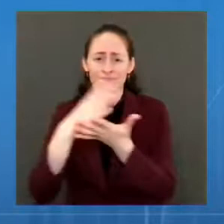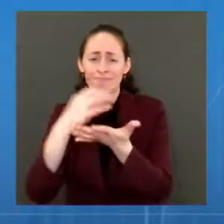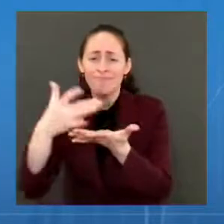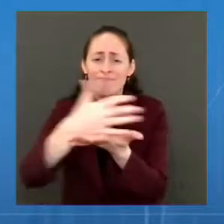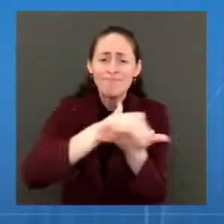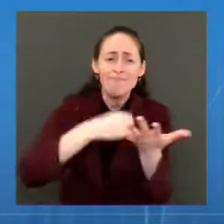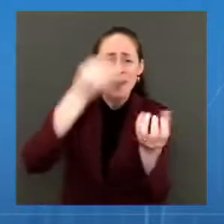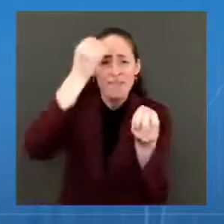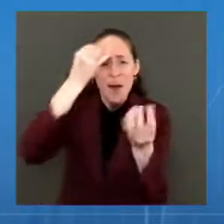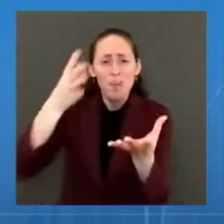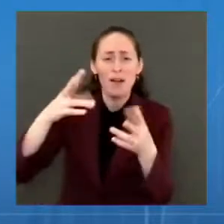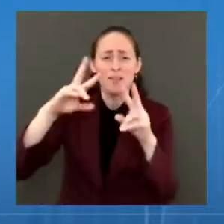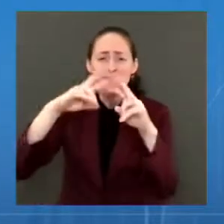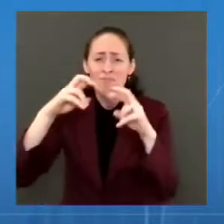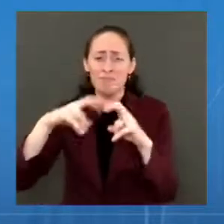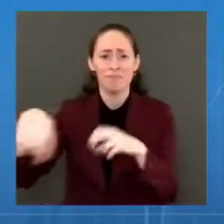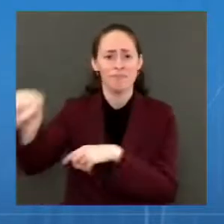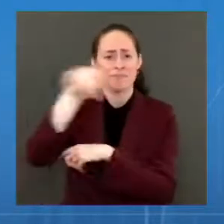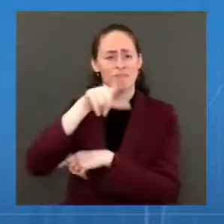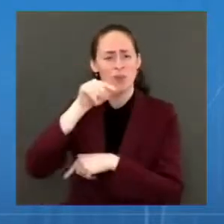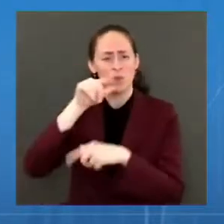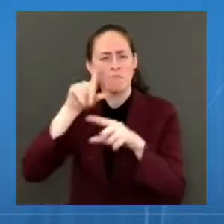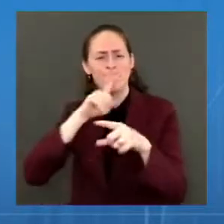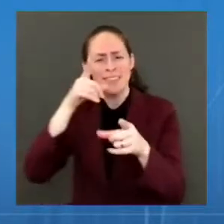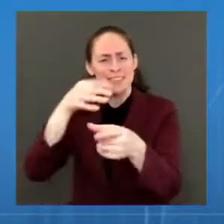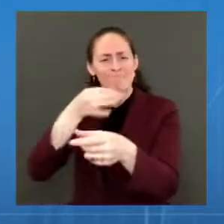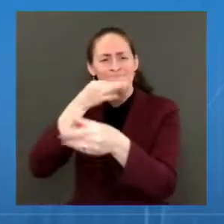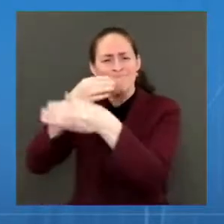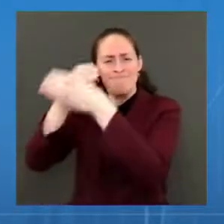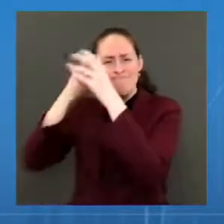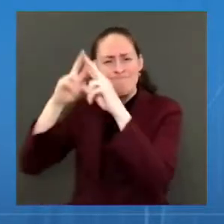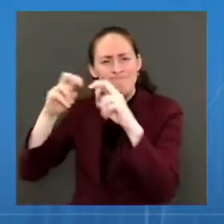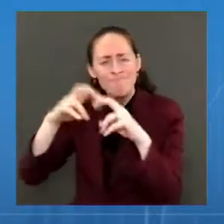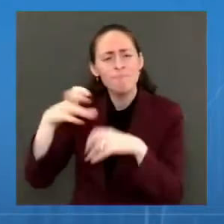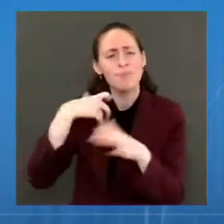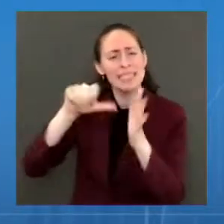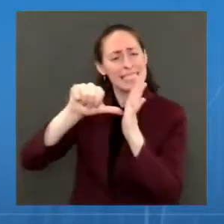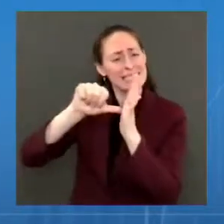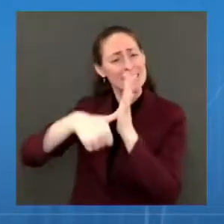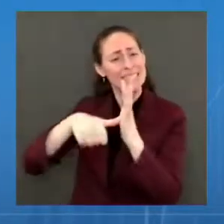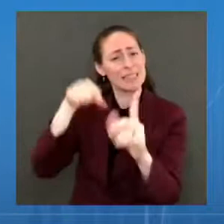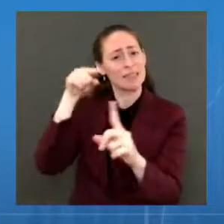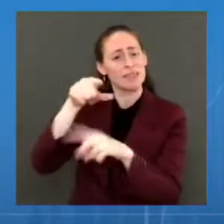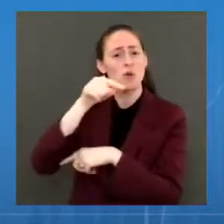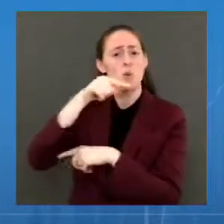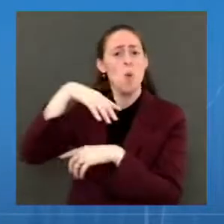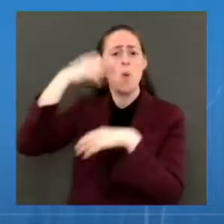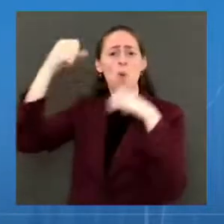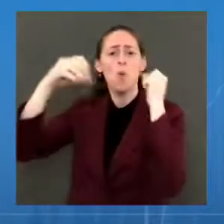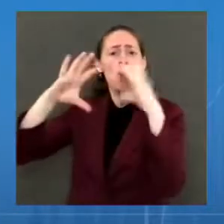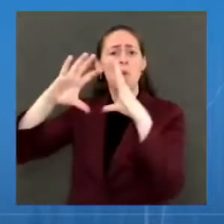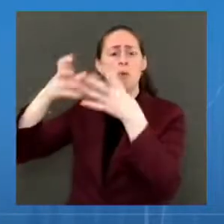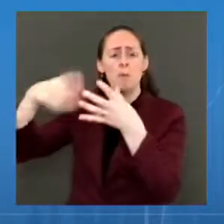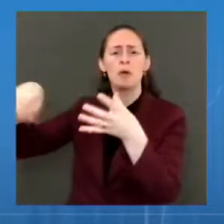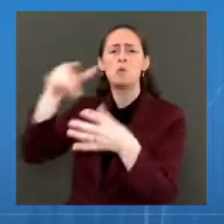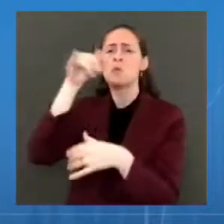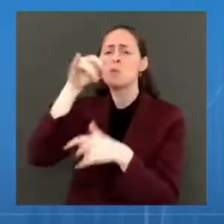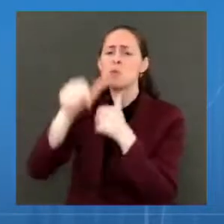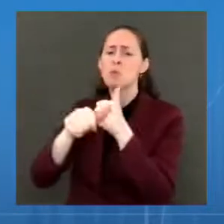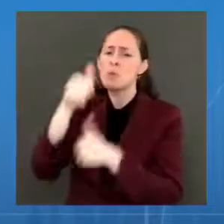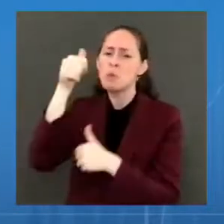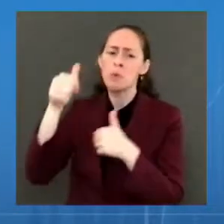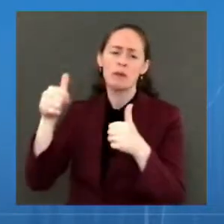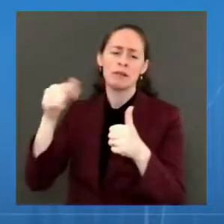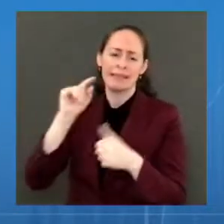point. It is especially important for older populations who may be more vulnerable to severe disease and individuals